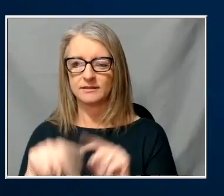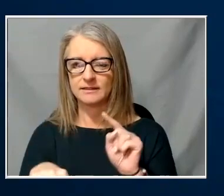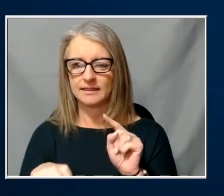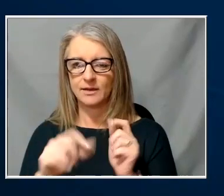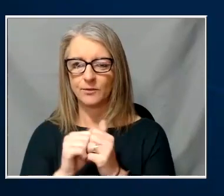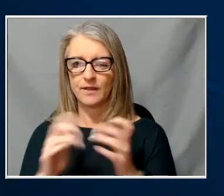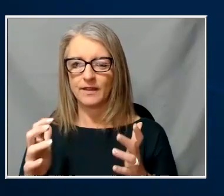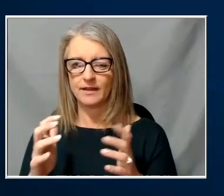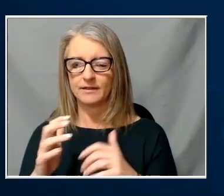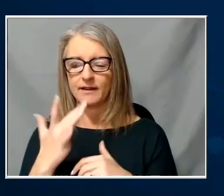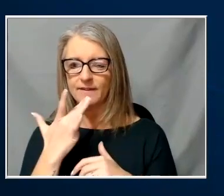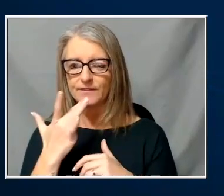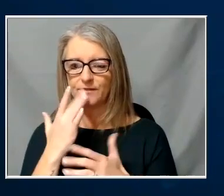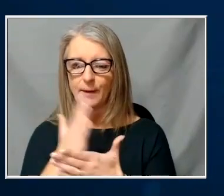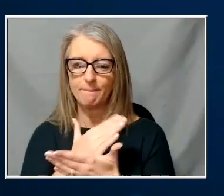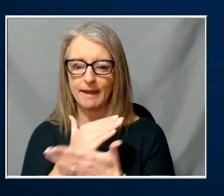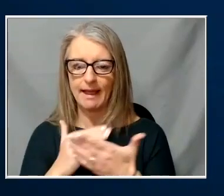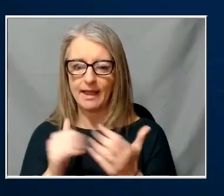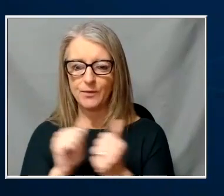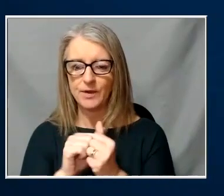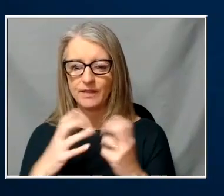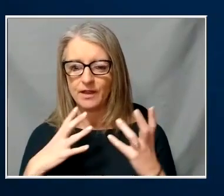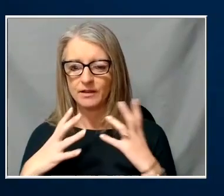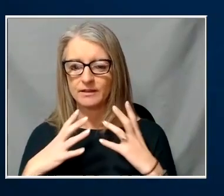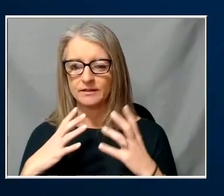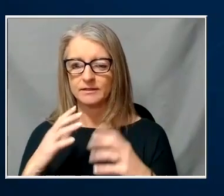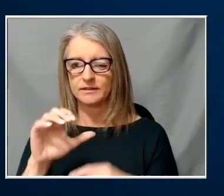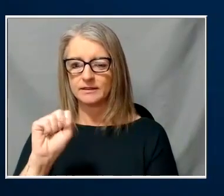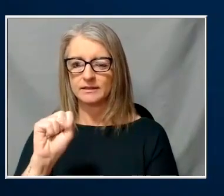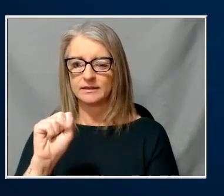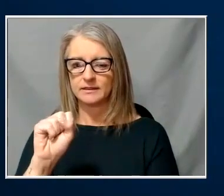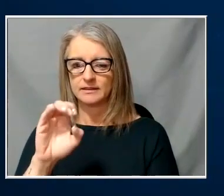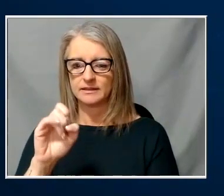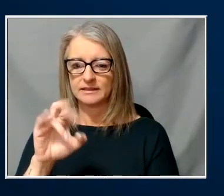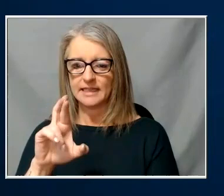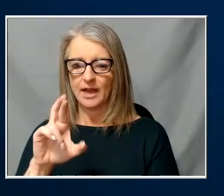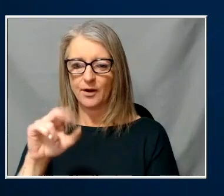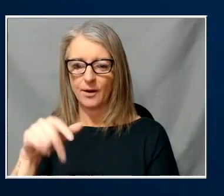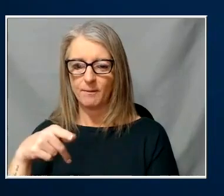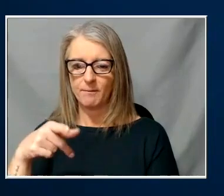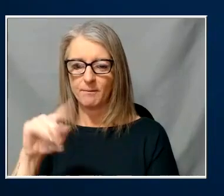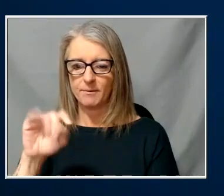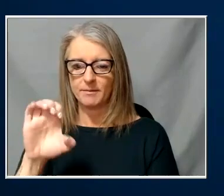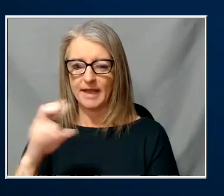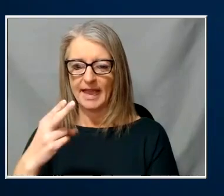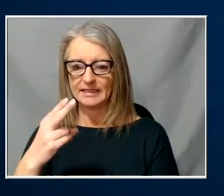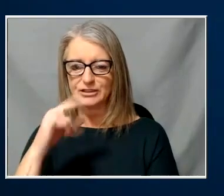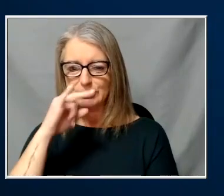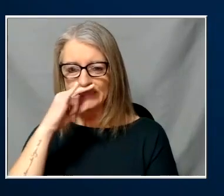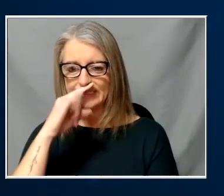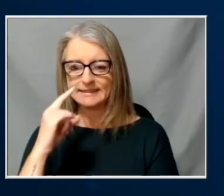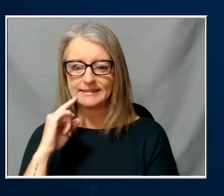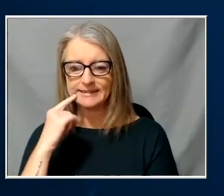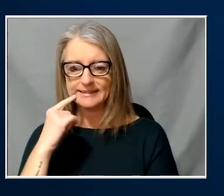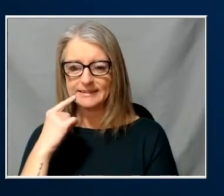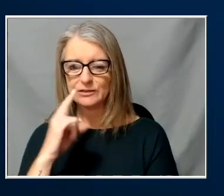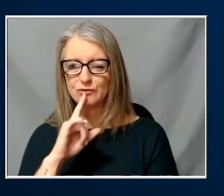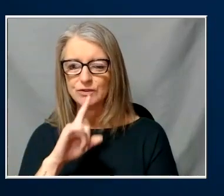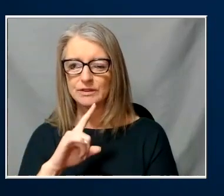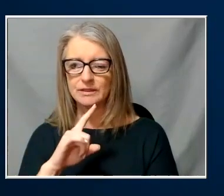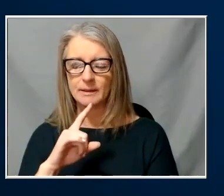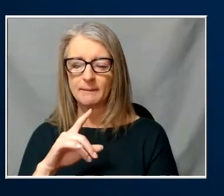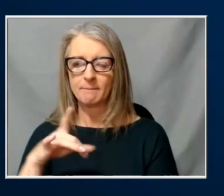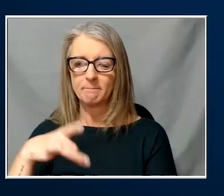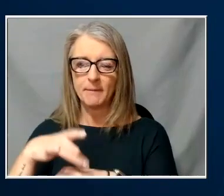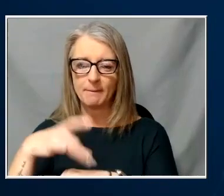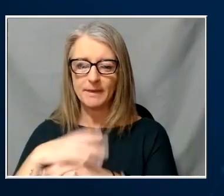do you have, like a favorite pie or? Sour Patch Kids all the time. Sour Patch Kids. That's you not very can put them on festive. anything, really. Pumpkin pie,